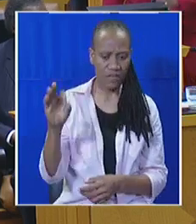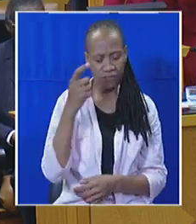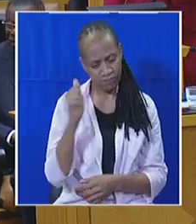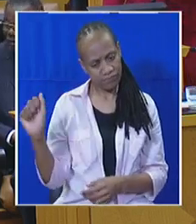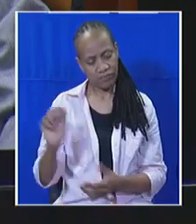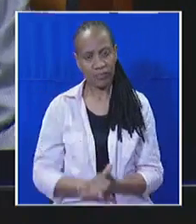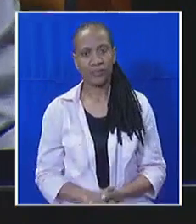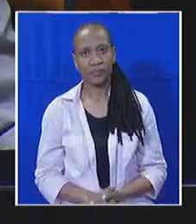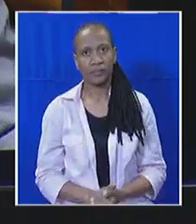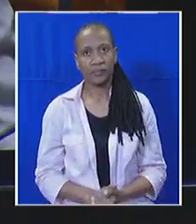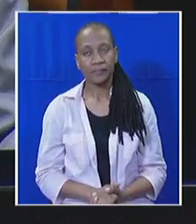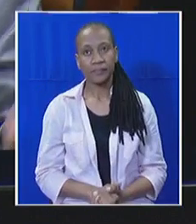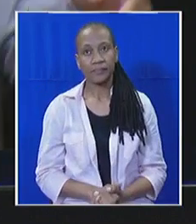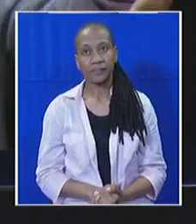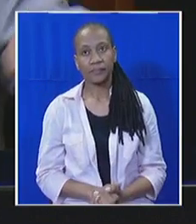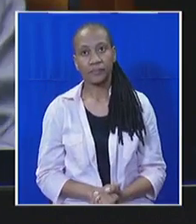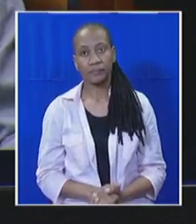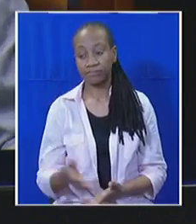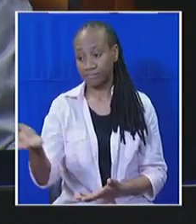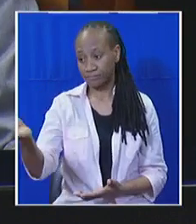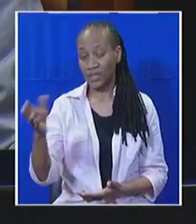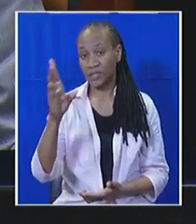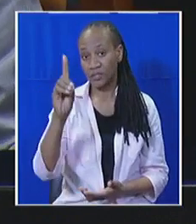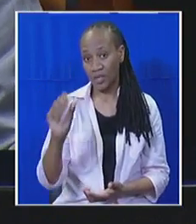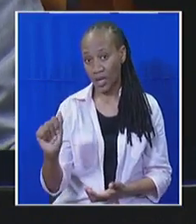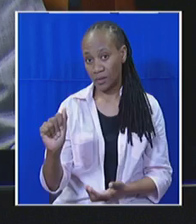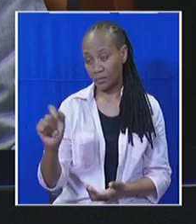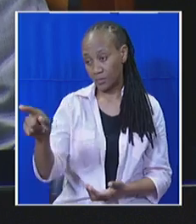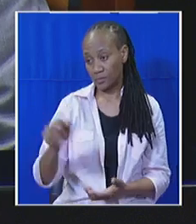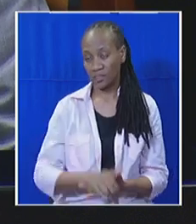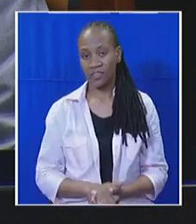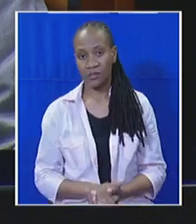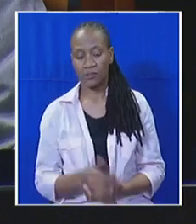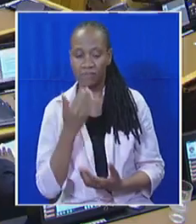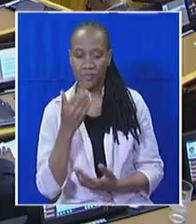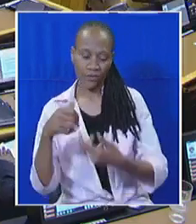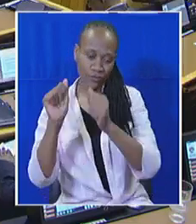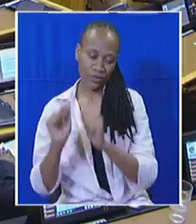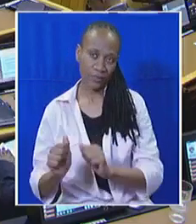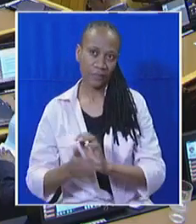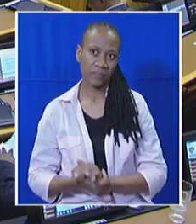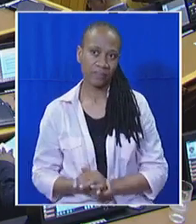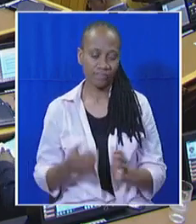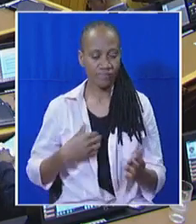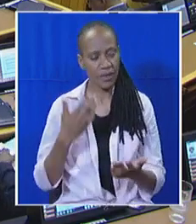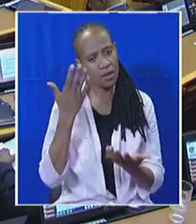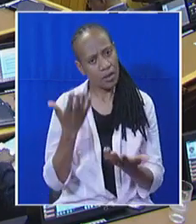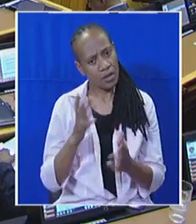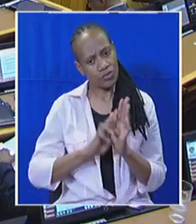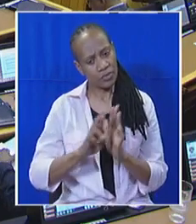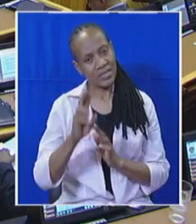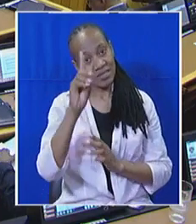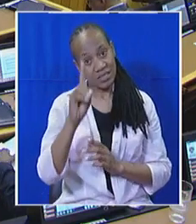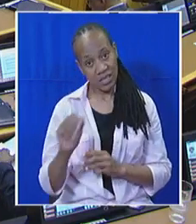objection. The motion is not agreed to. The Democratic Alliance? Thank you, House Chair. I hereby move on behalf of the